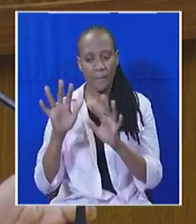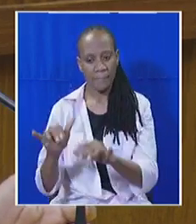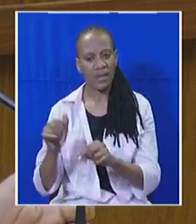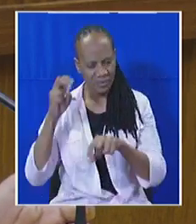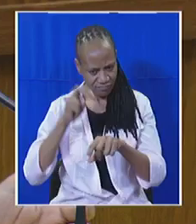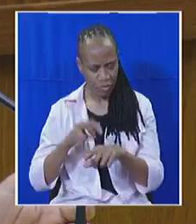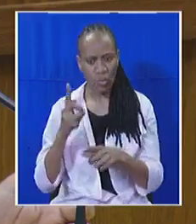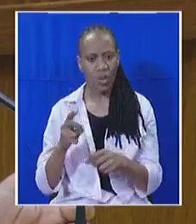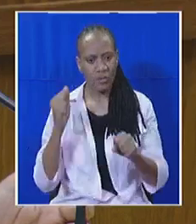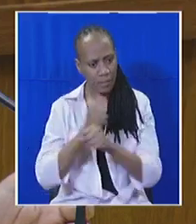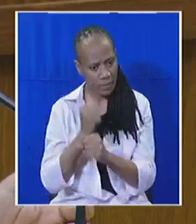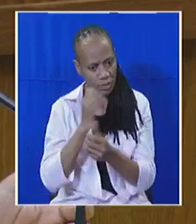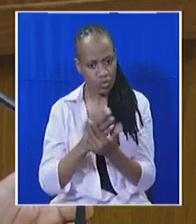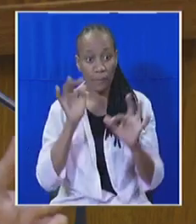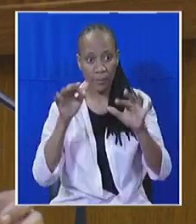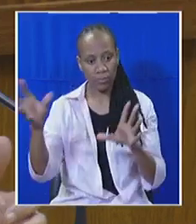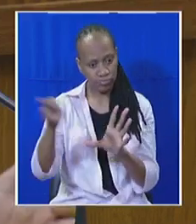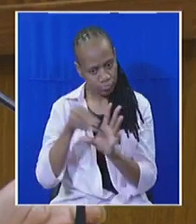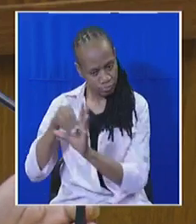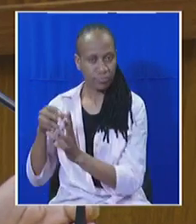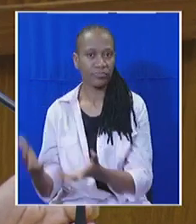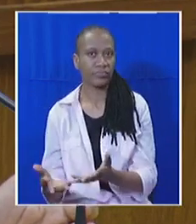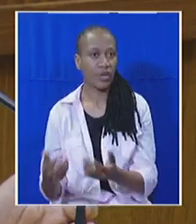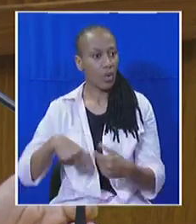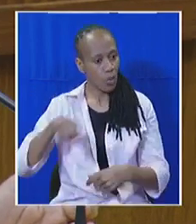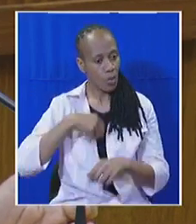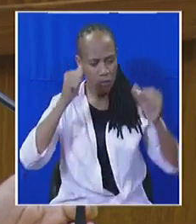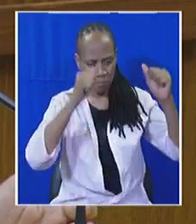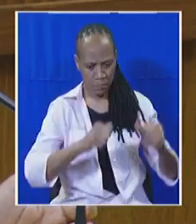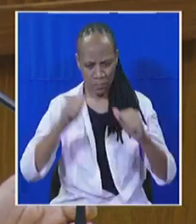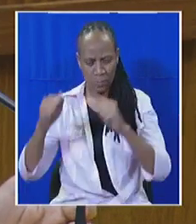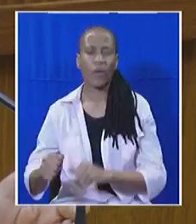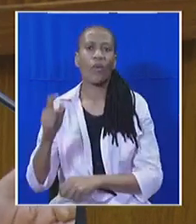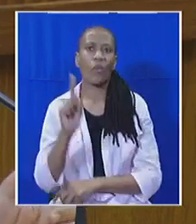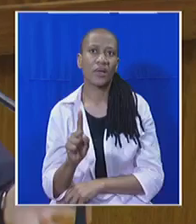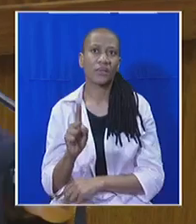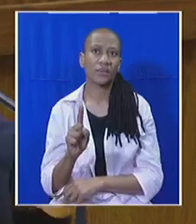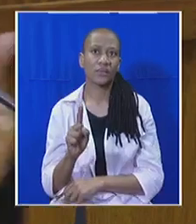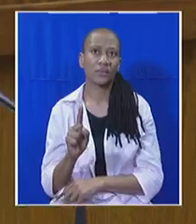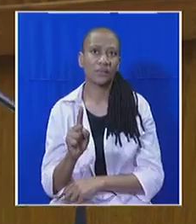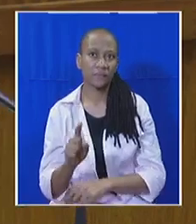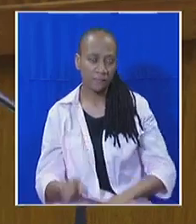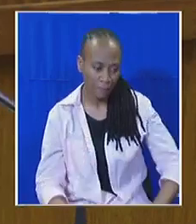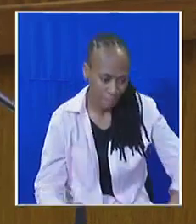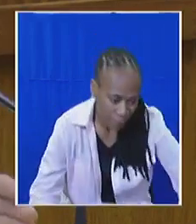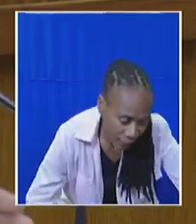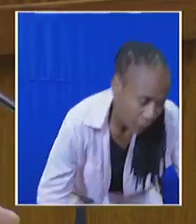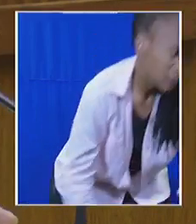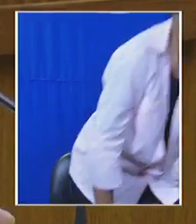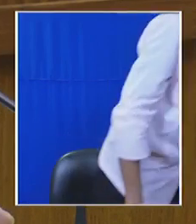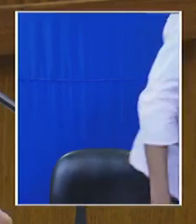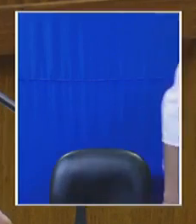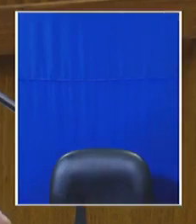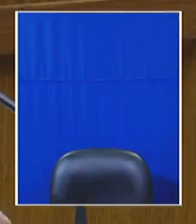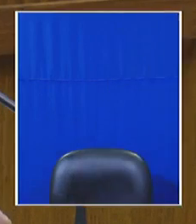more to secure public participation. But what we have agreed to, I think, across all parties, is that we can't just have the public come. First, we have the Minister